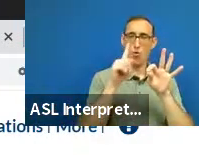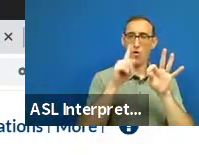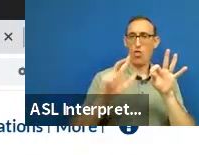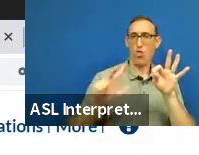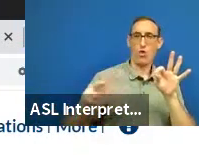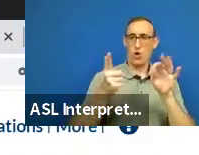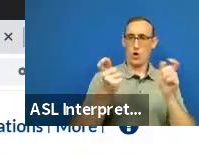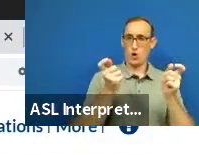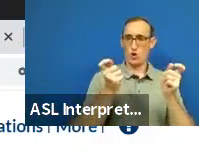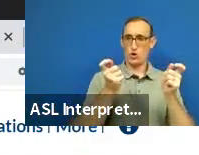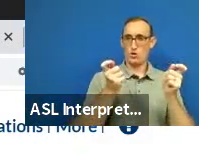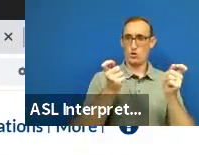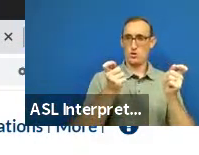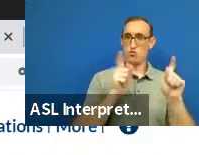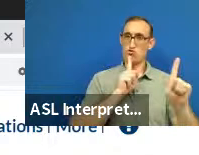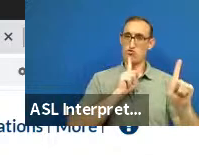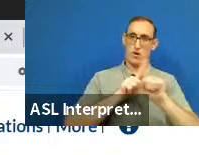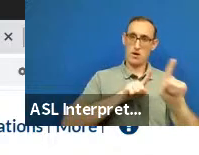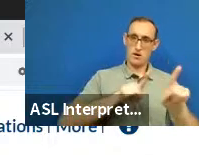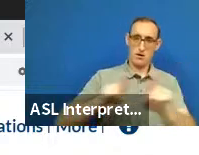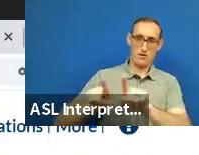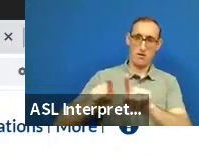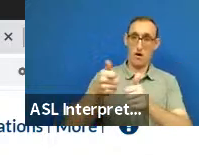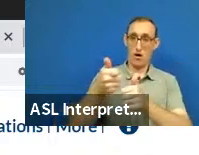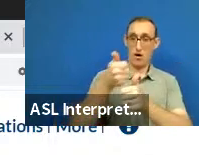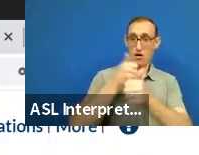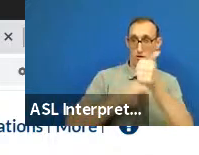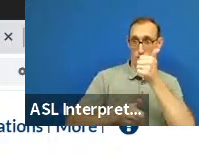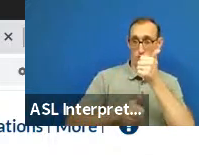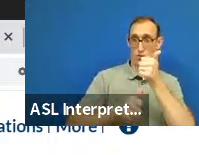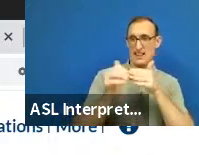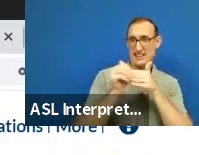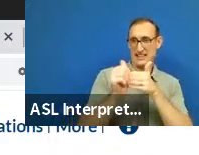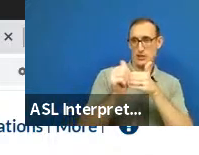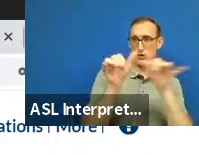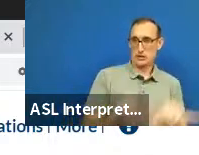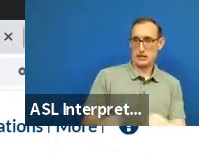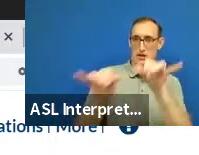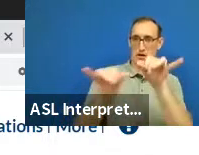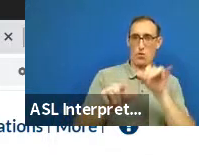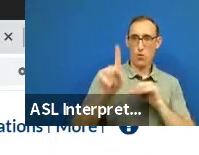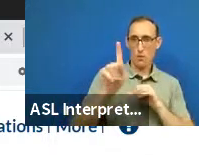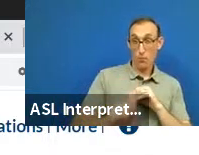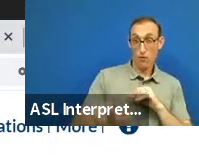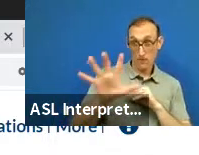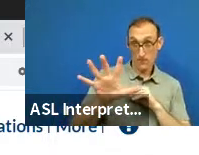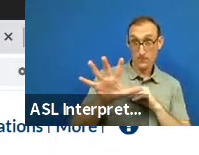Standard 1.5. That's basically the work there. So this